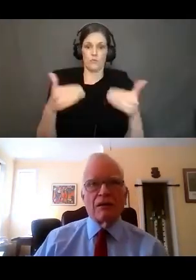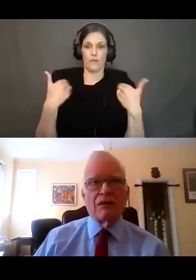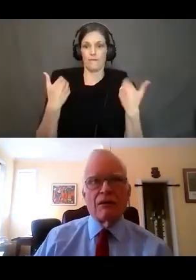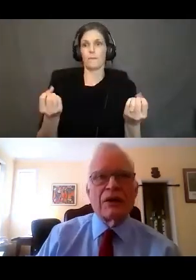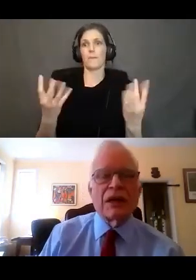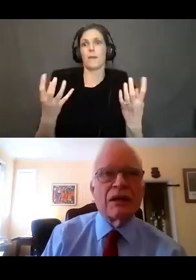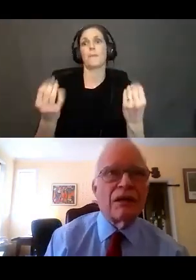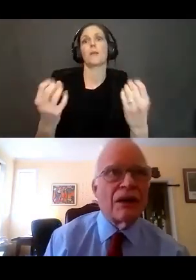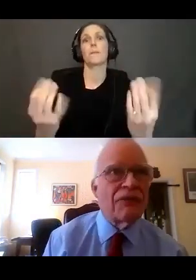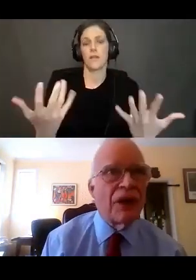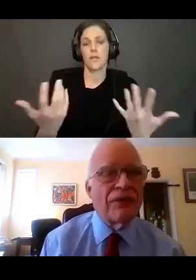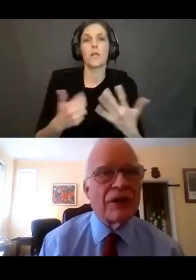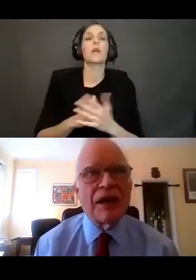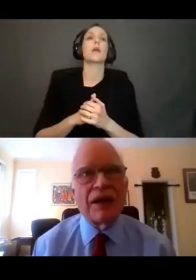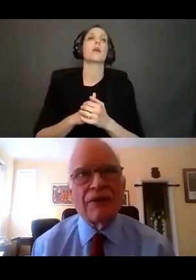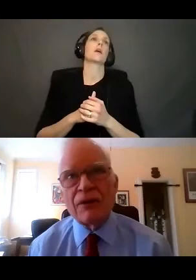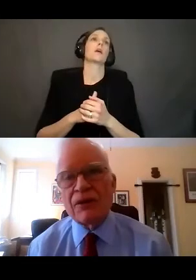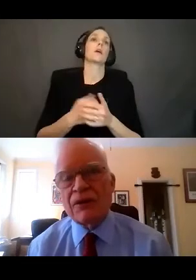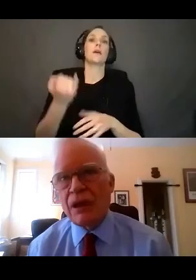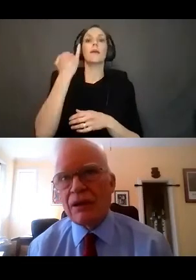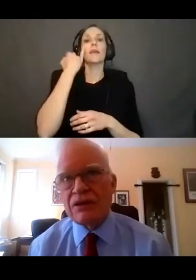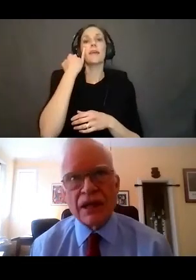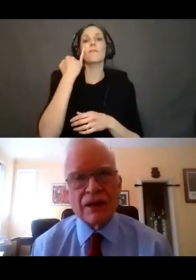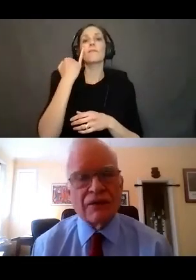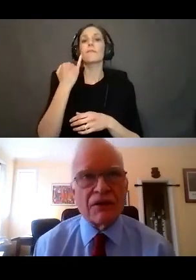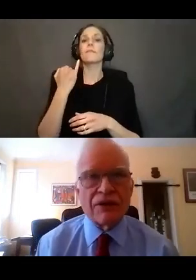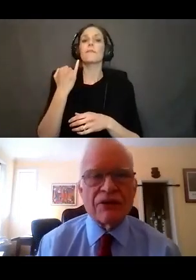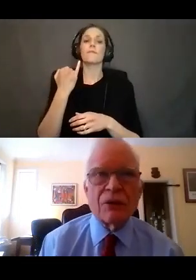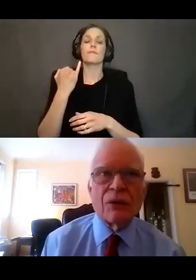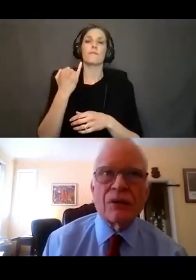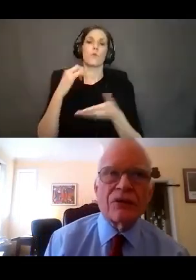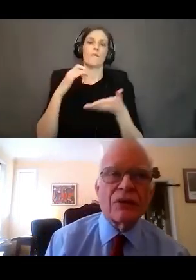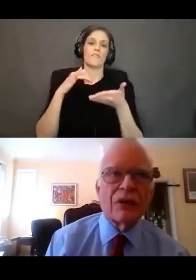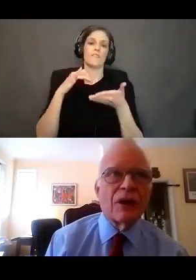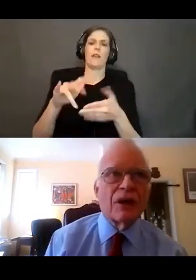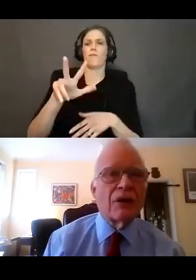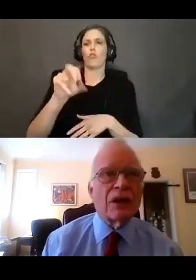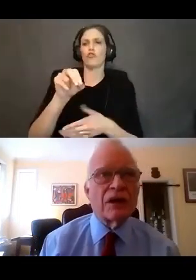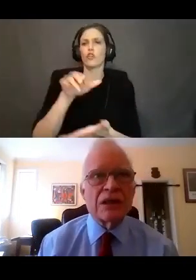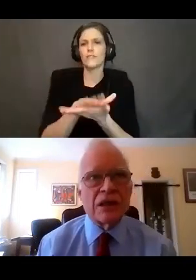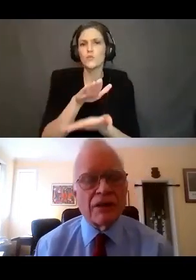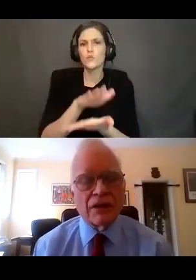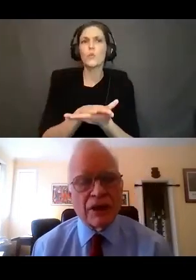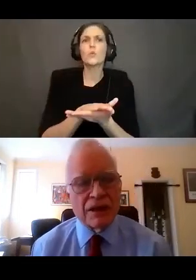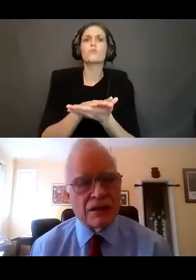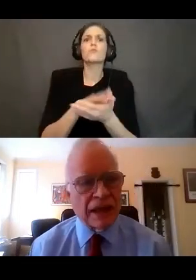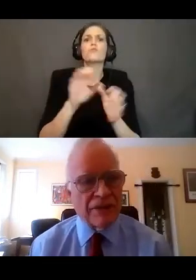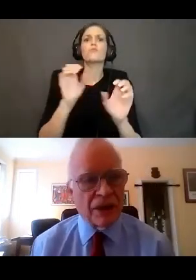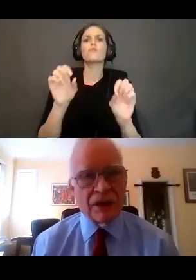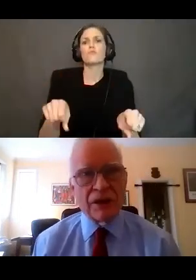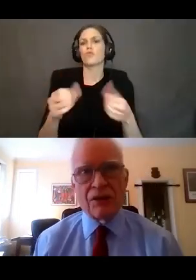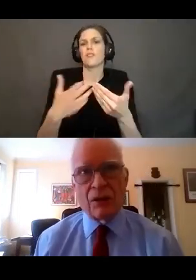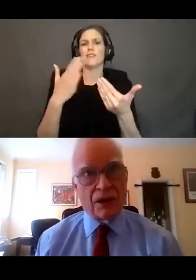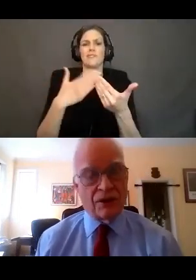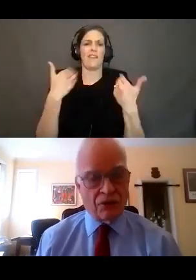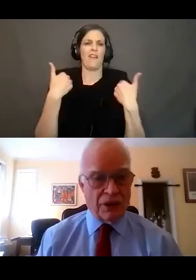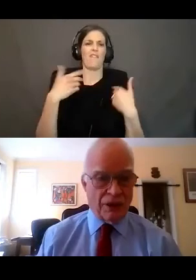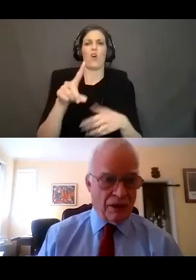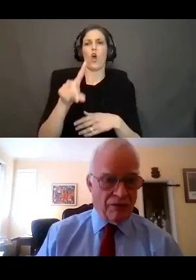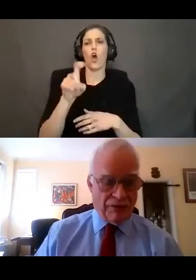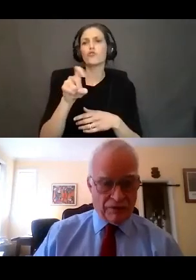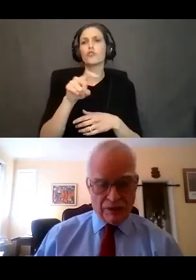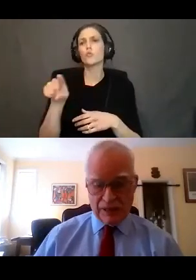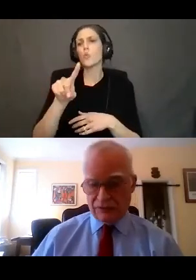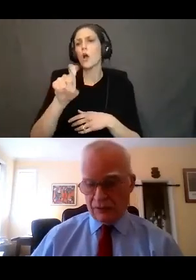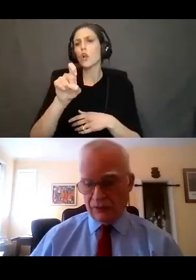If you have a study of 30 schools, you could easily have 100 to 120